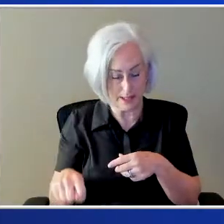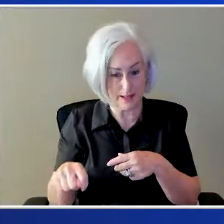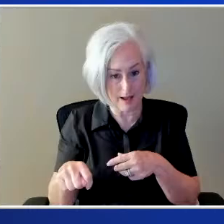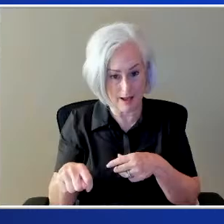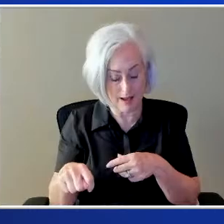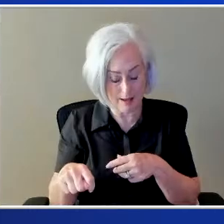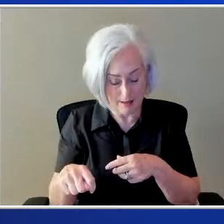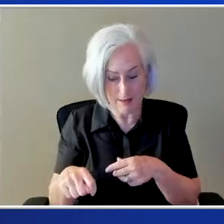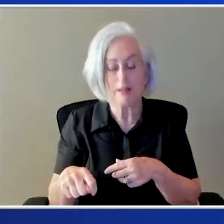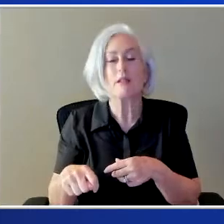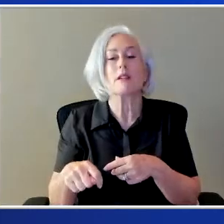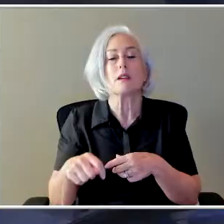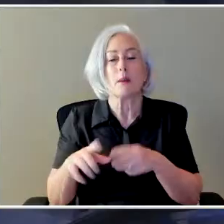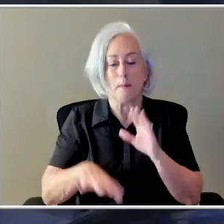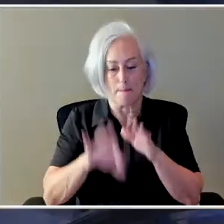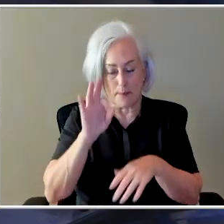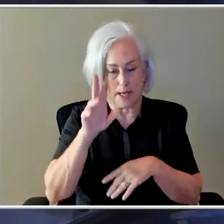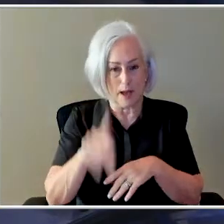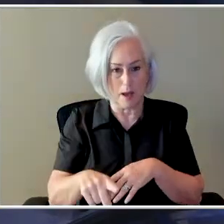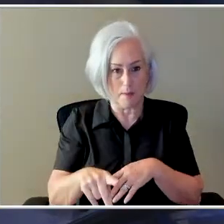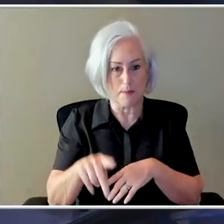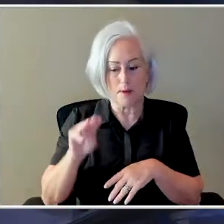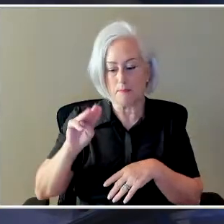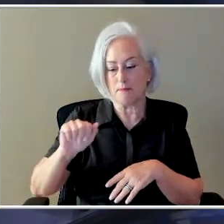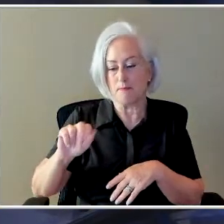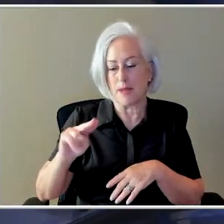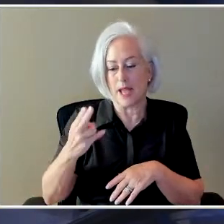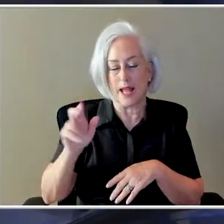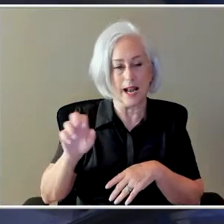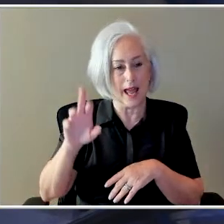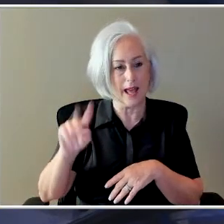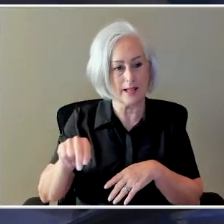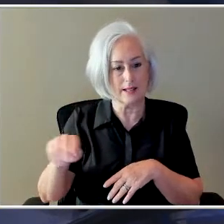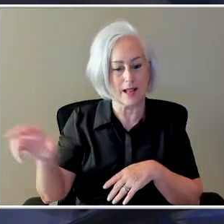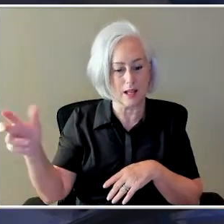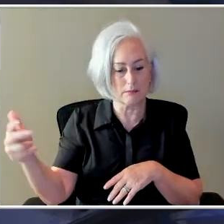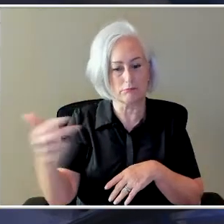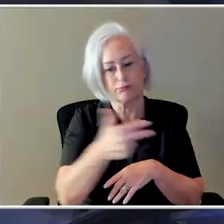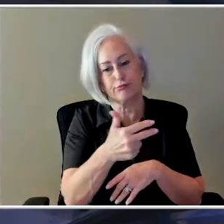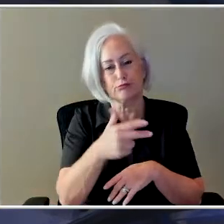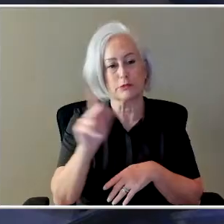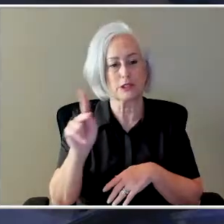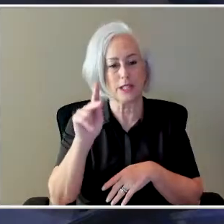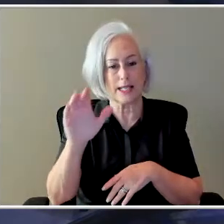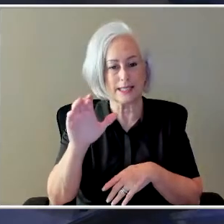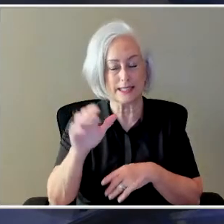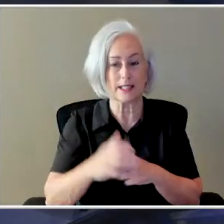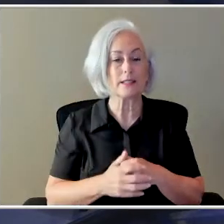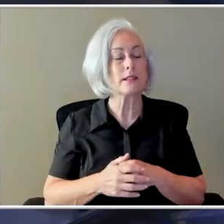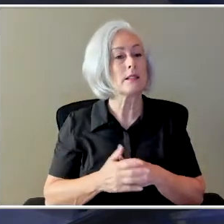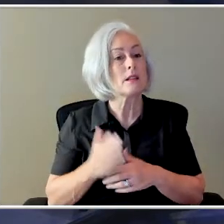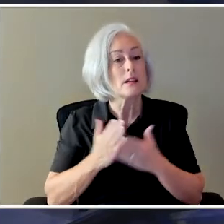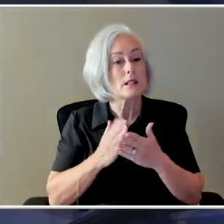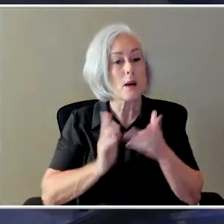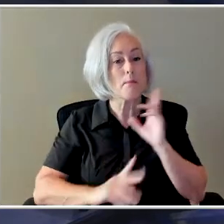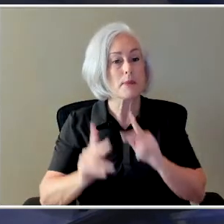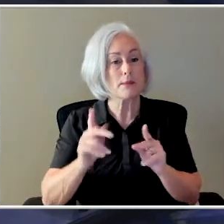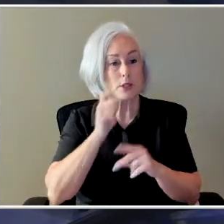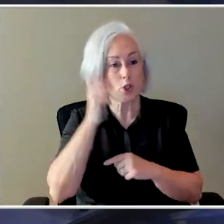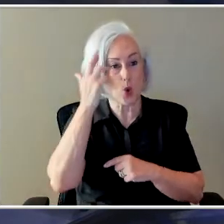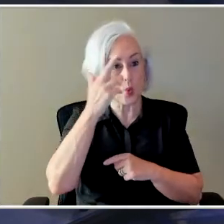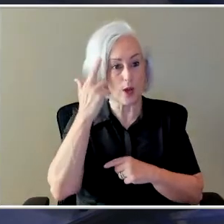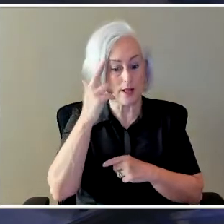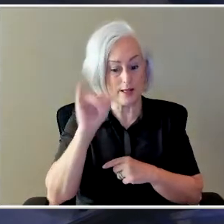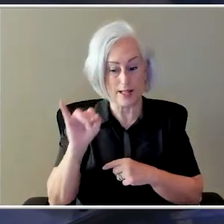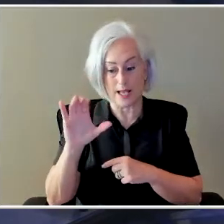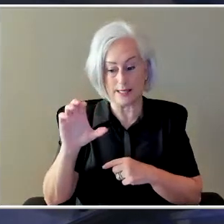here to KC. Bree, people might not realize that some of our ICU patients actually start their care in another